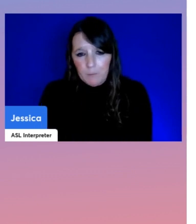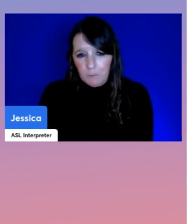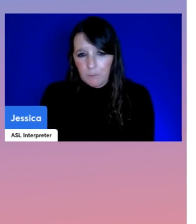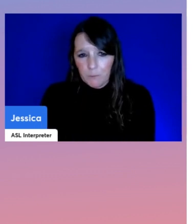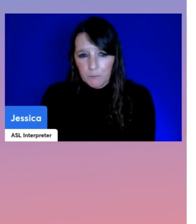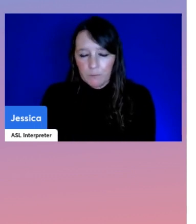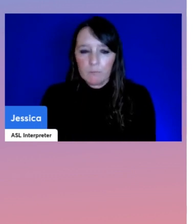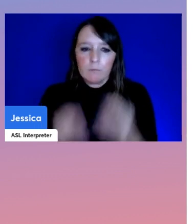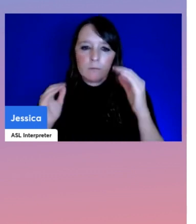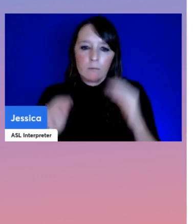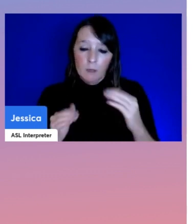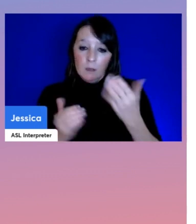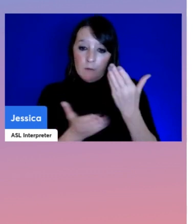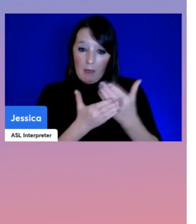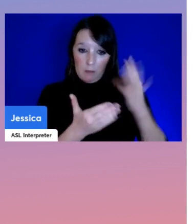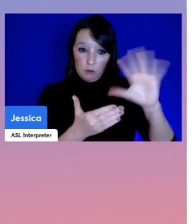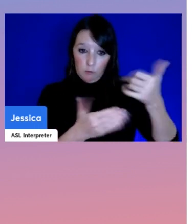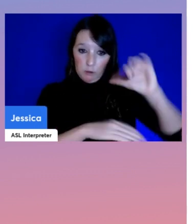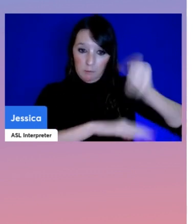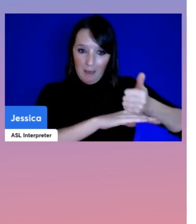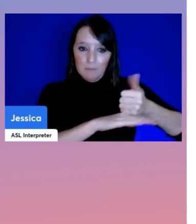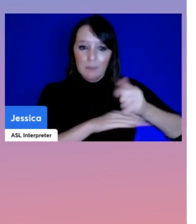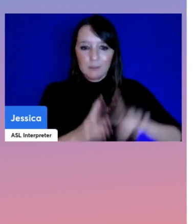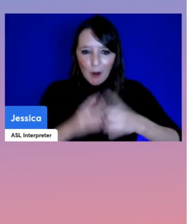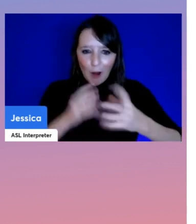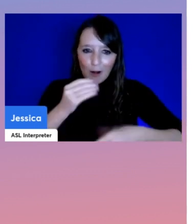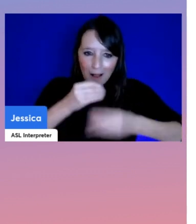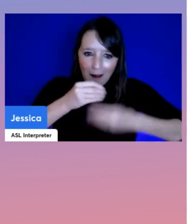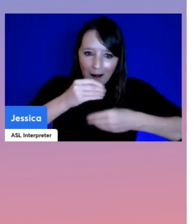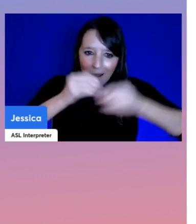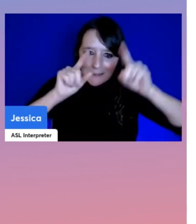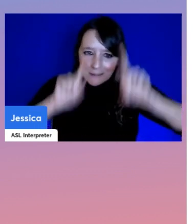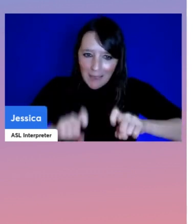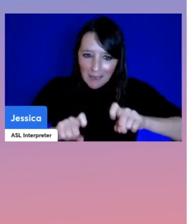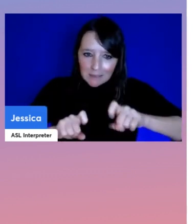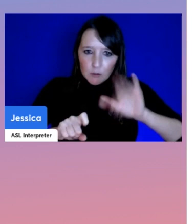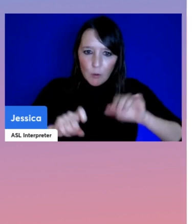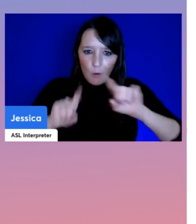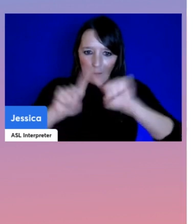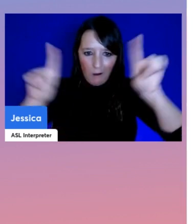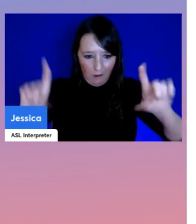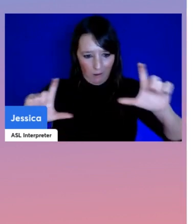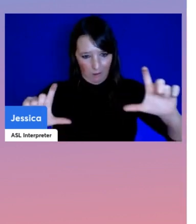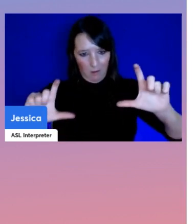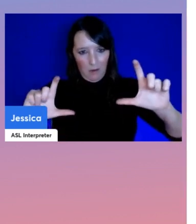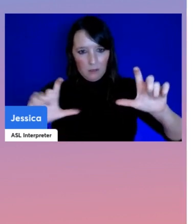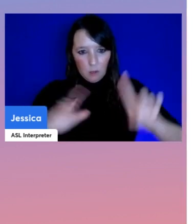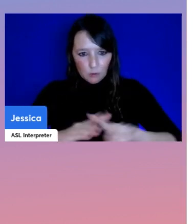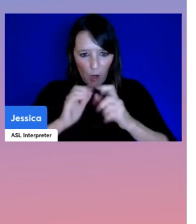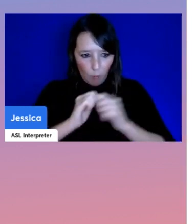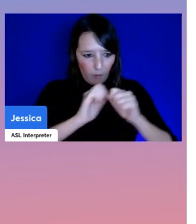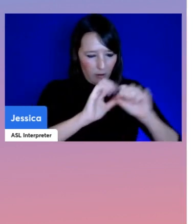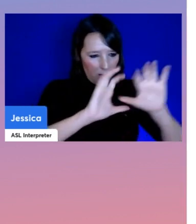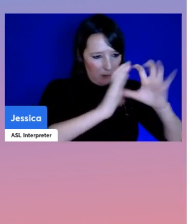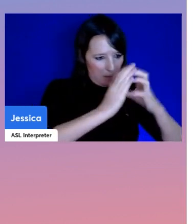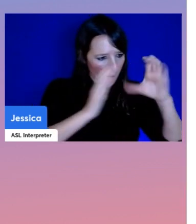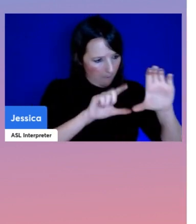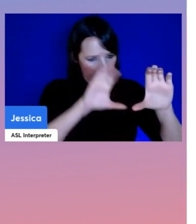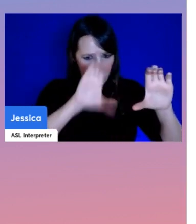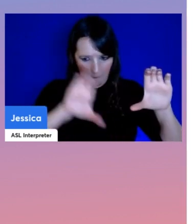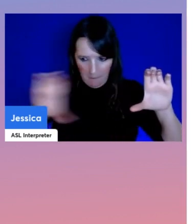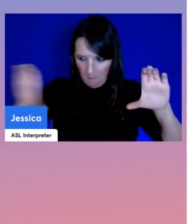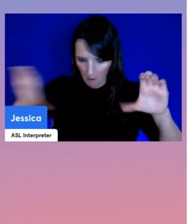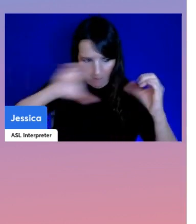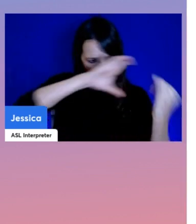Once that is in place, you can start adding tests to verify your module interface. So start with your modules in isolation, one module